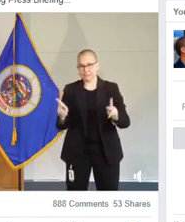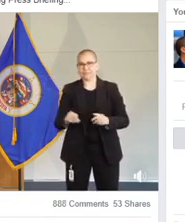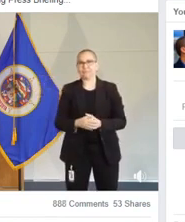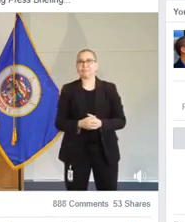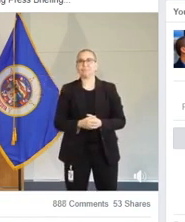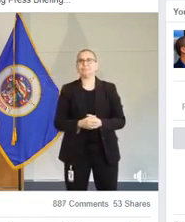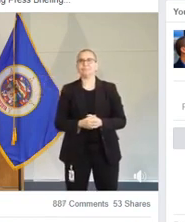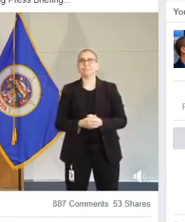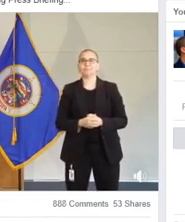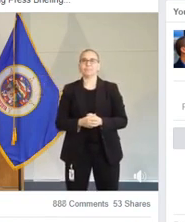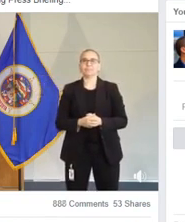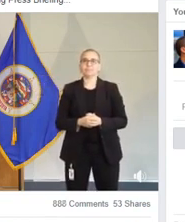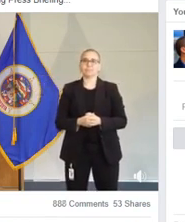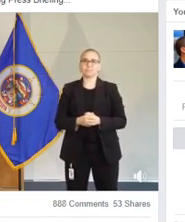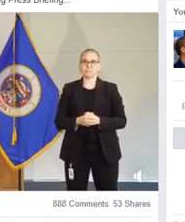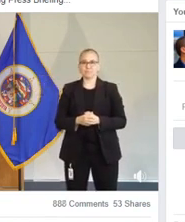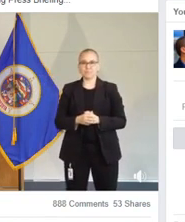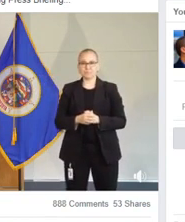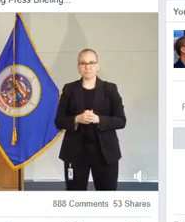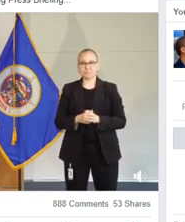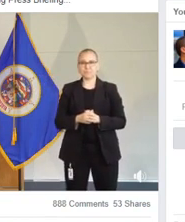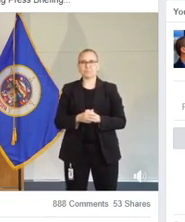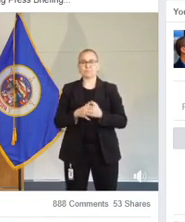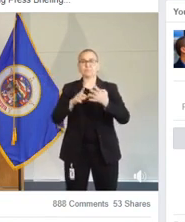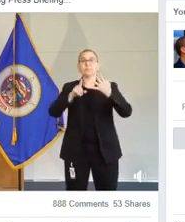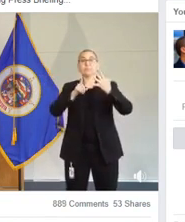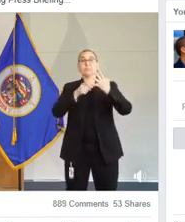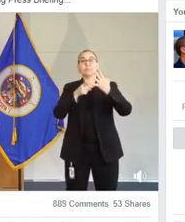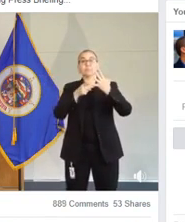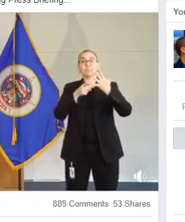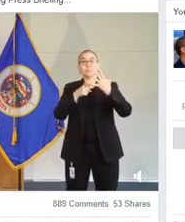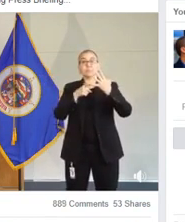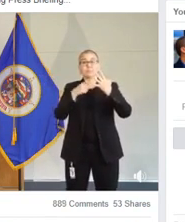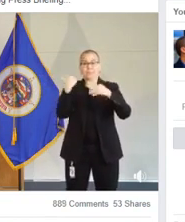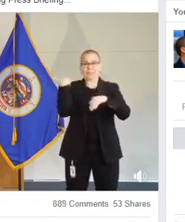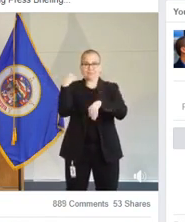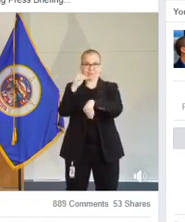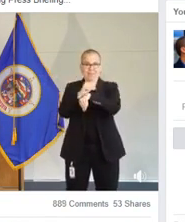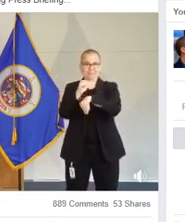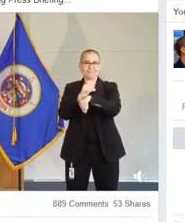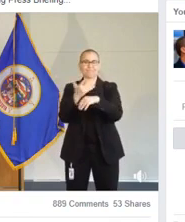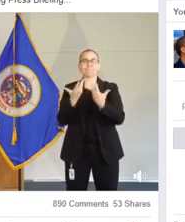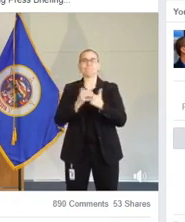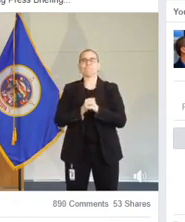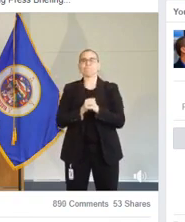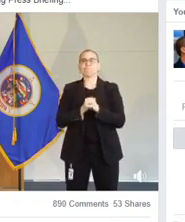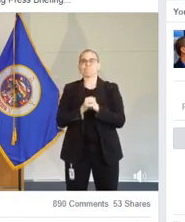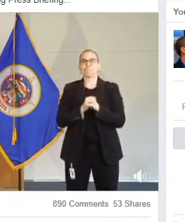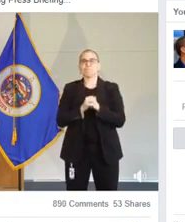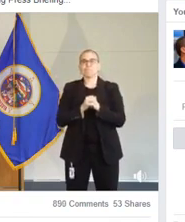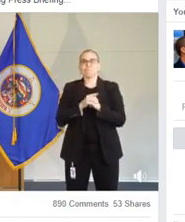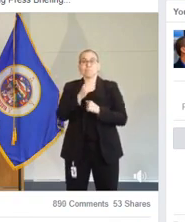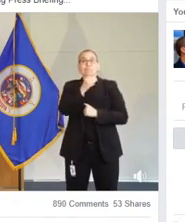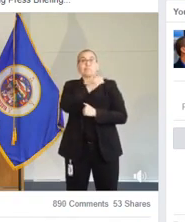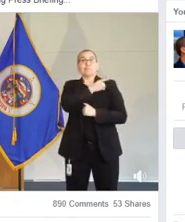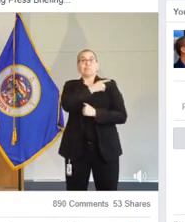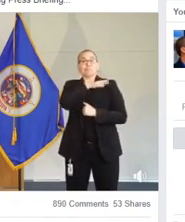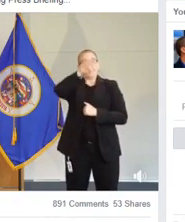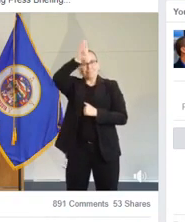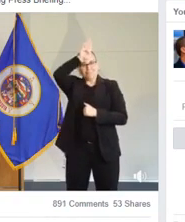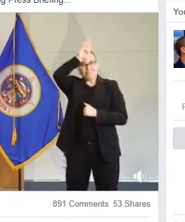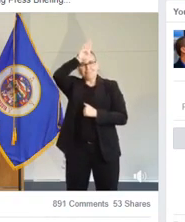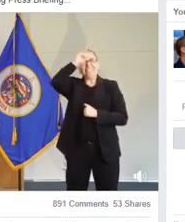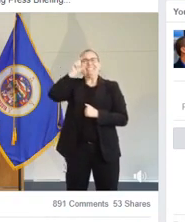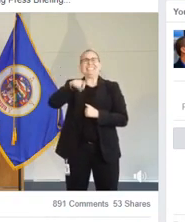receive yesterday evening was an escort mission for the Minneapolis Fire Department. The concept